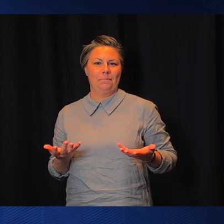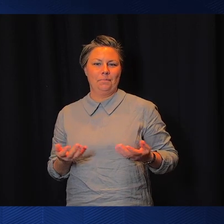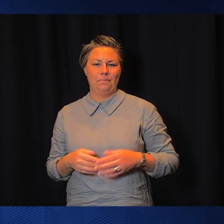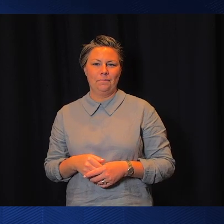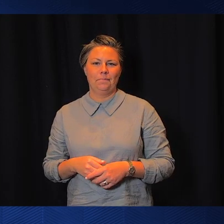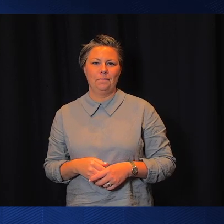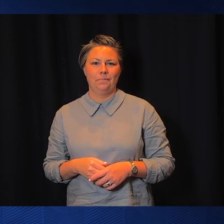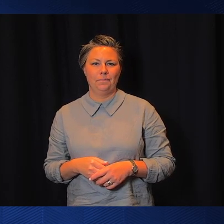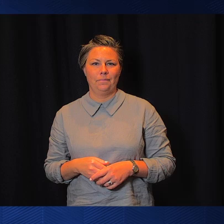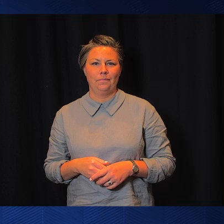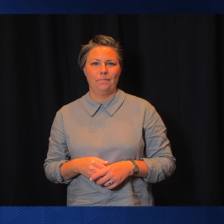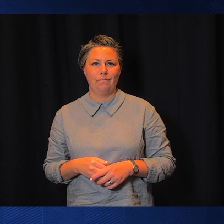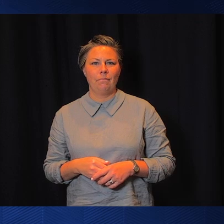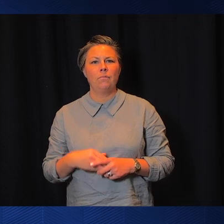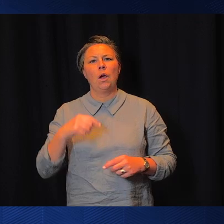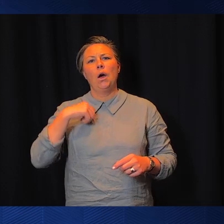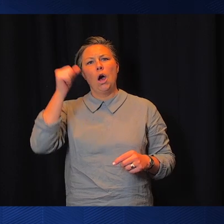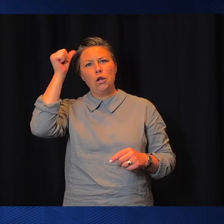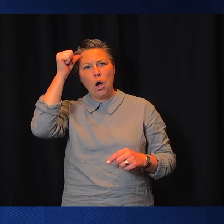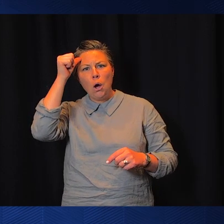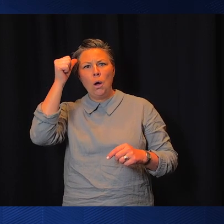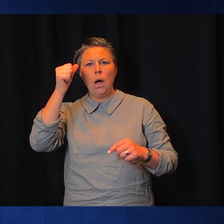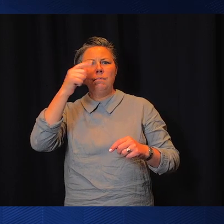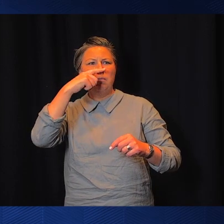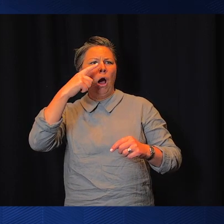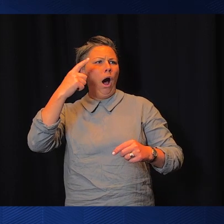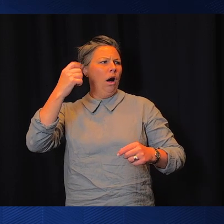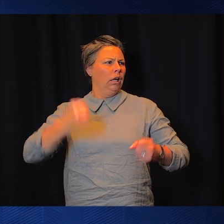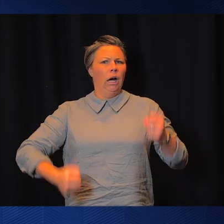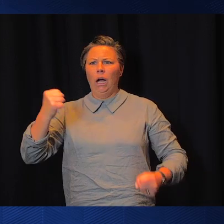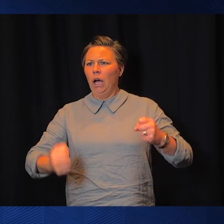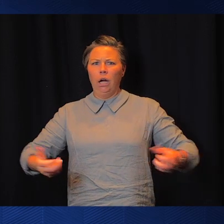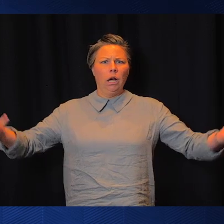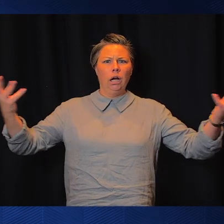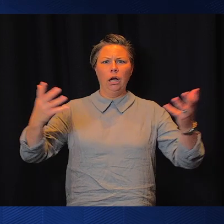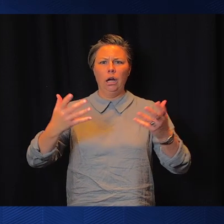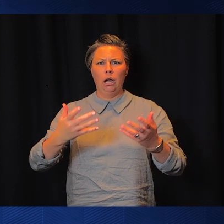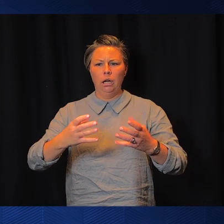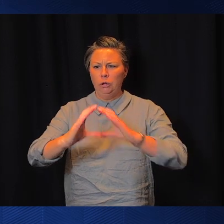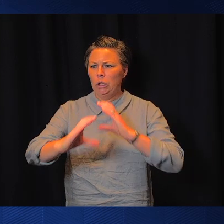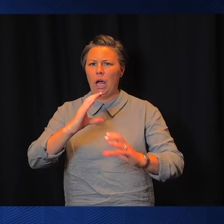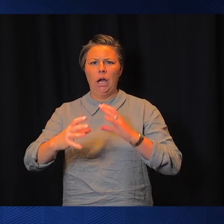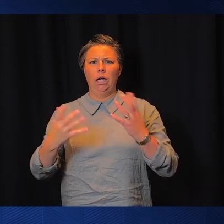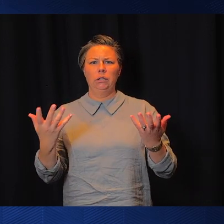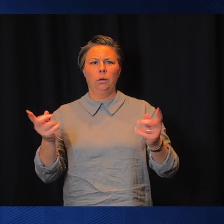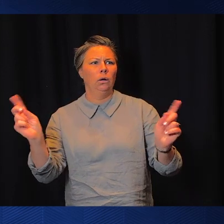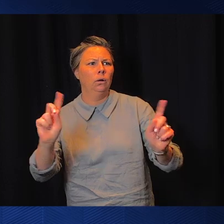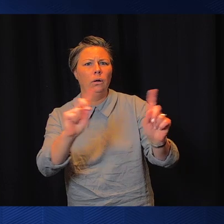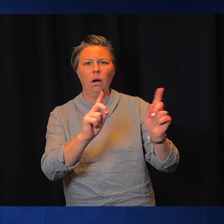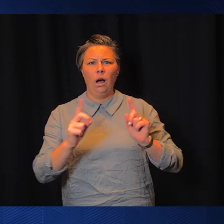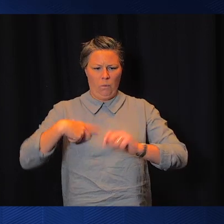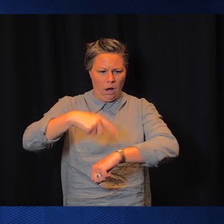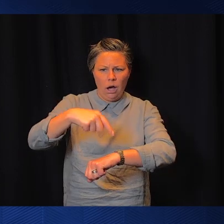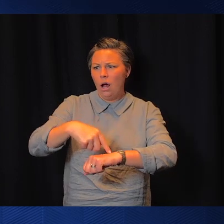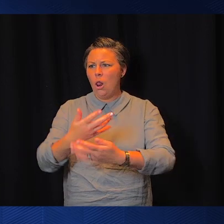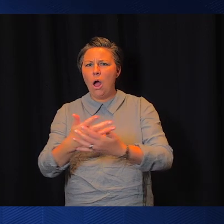of loud concerns from the public about the delays, and they were asking questions, why is it taking so